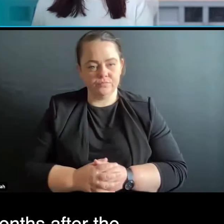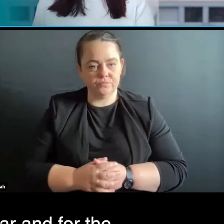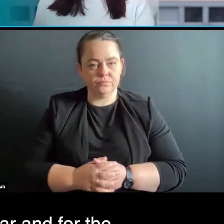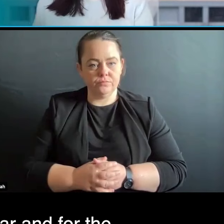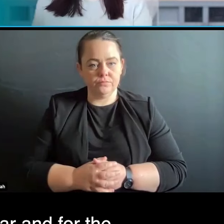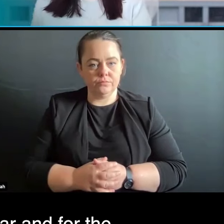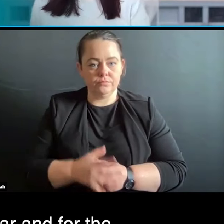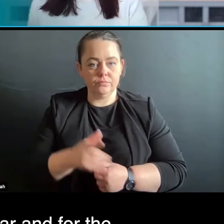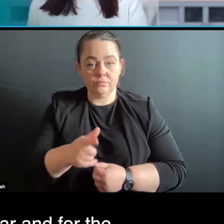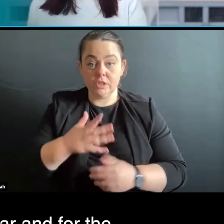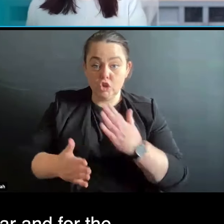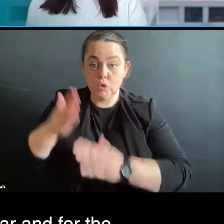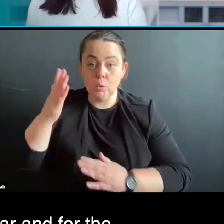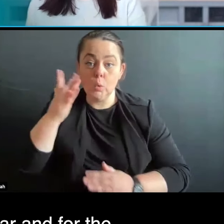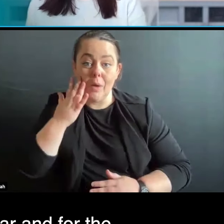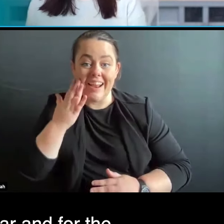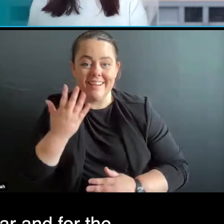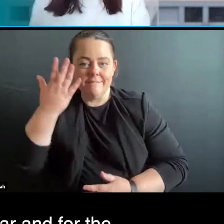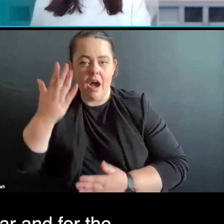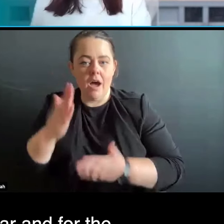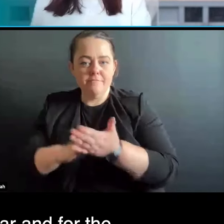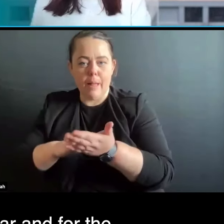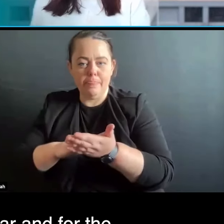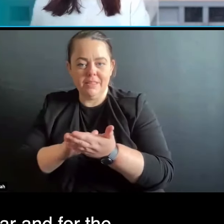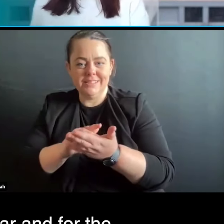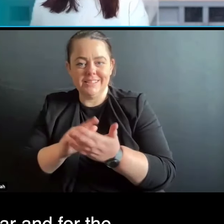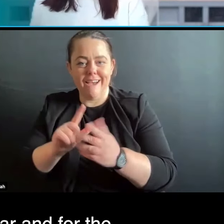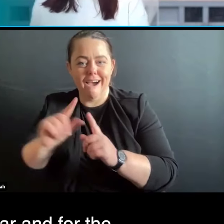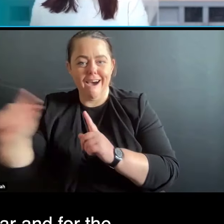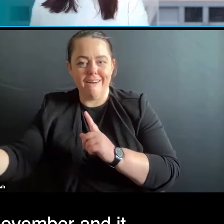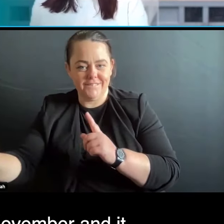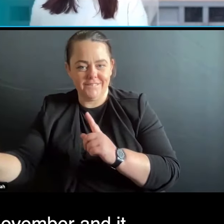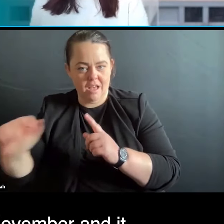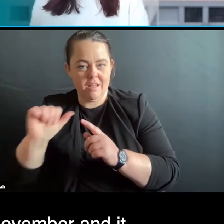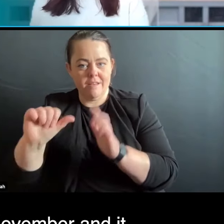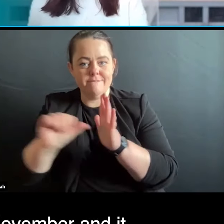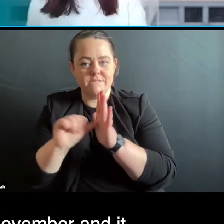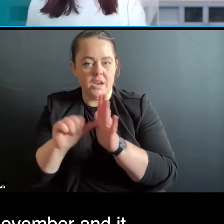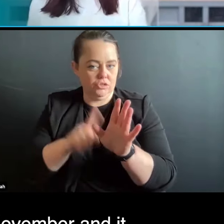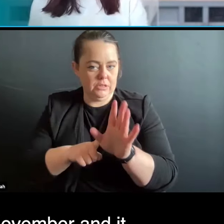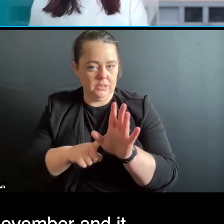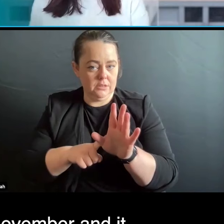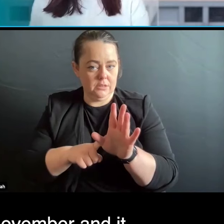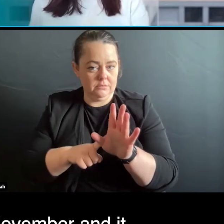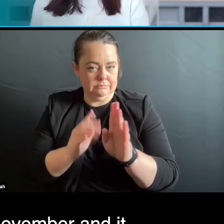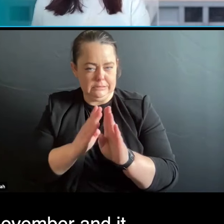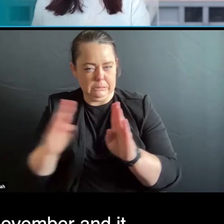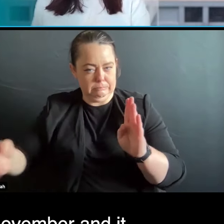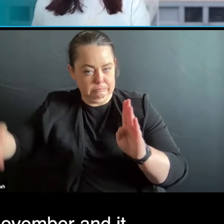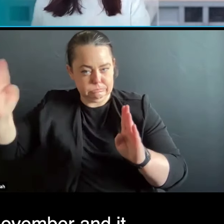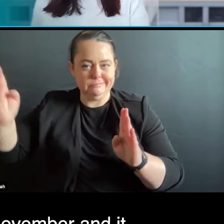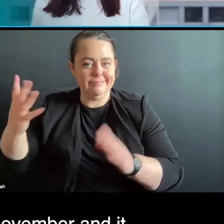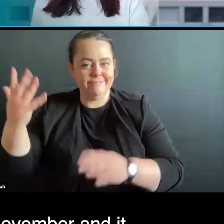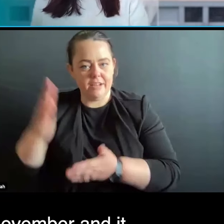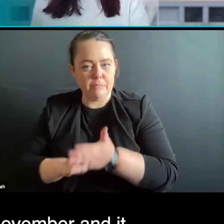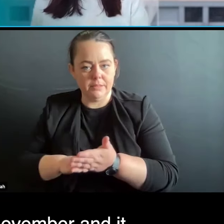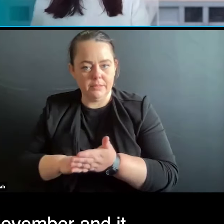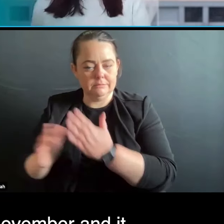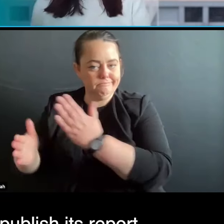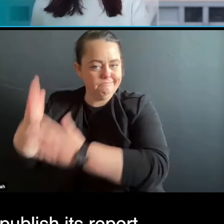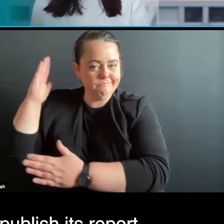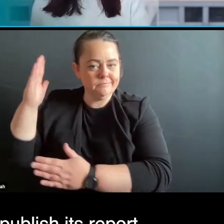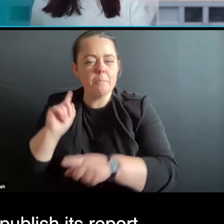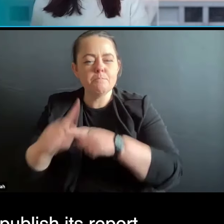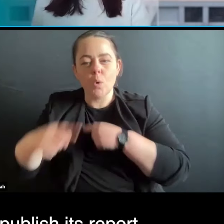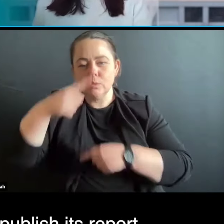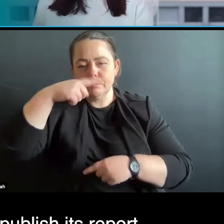after the approved provider's financial year. And this will, for the majority of providers, this will be November, and it